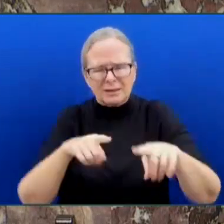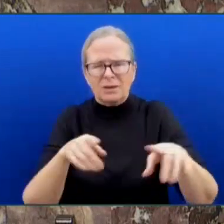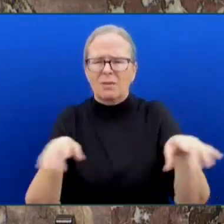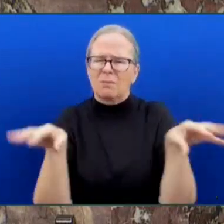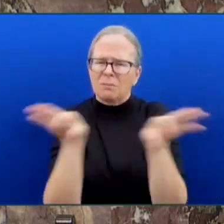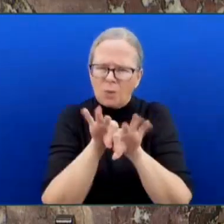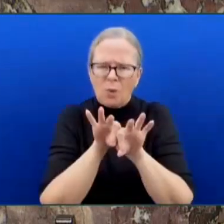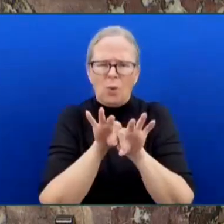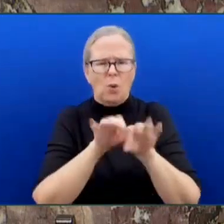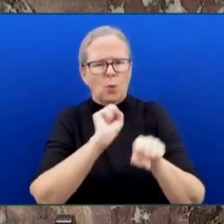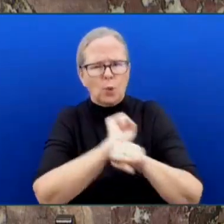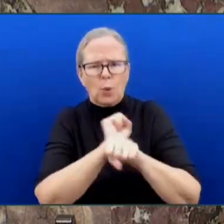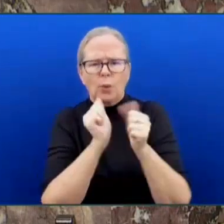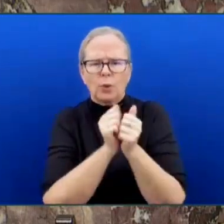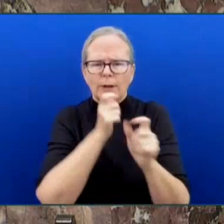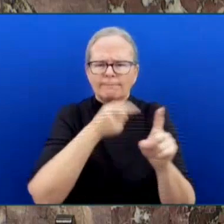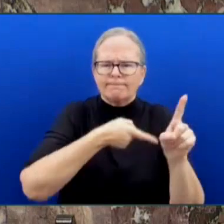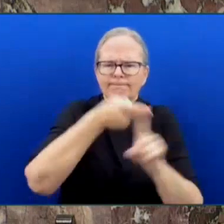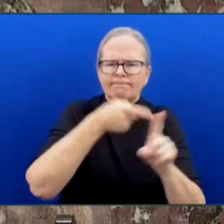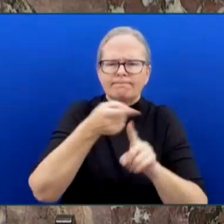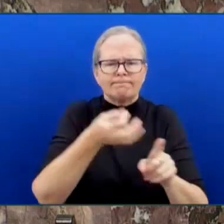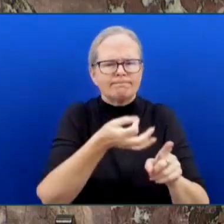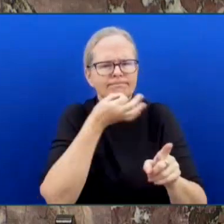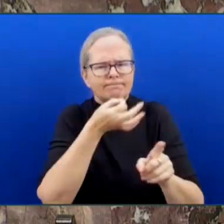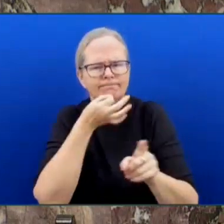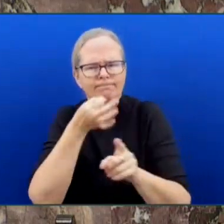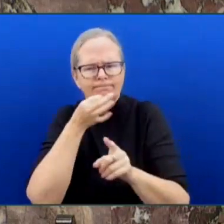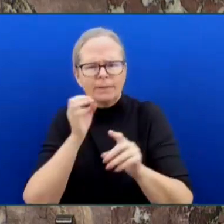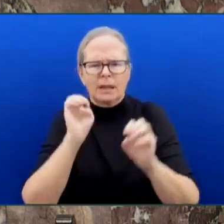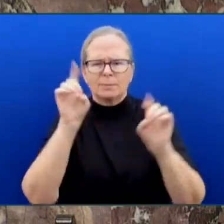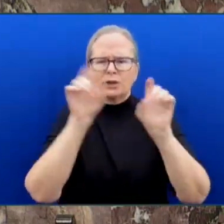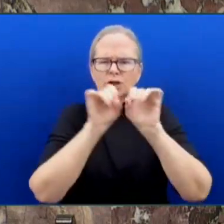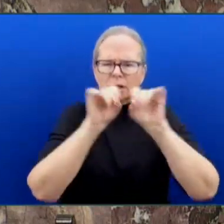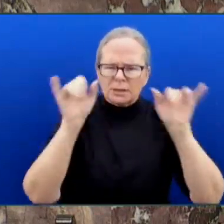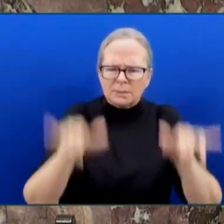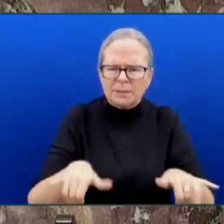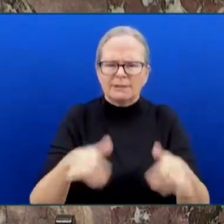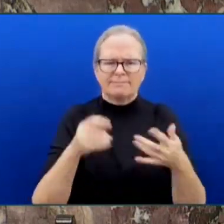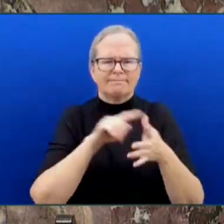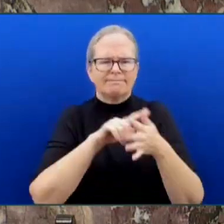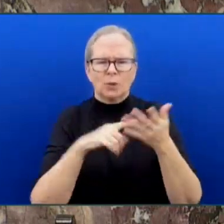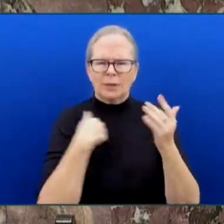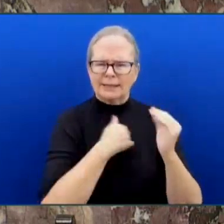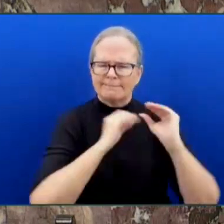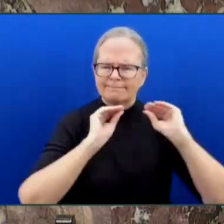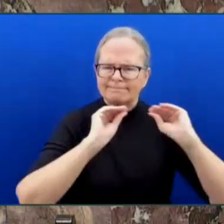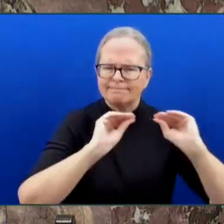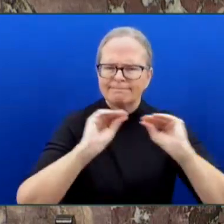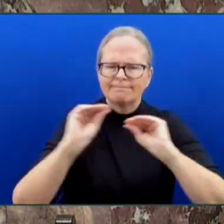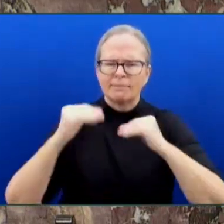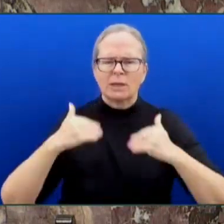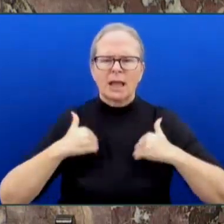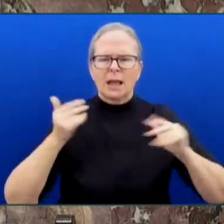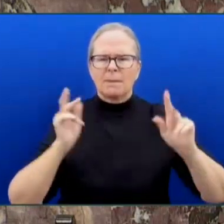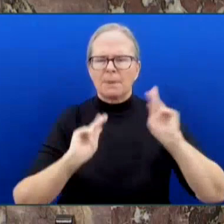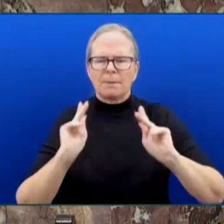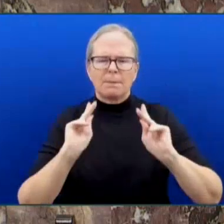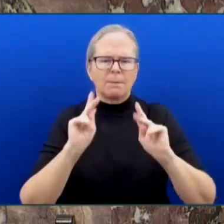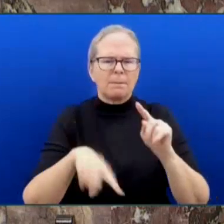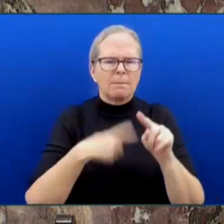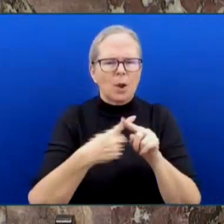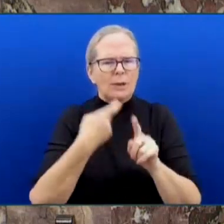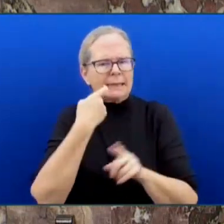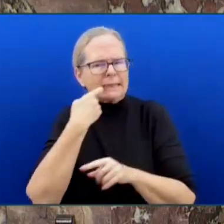ensure that we are talking to youth about substance use in these times in the context of a toxic drugs crisis